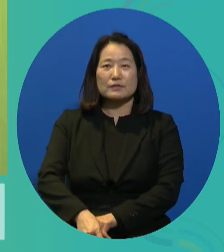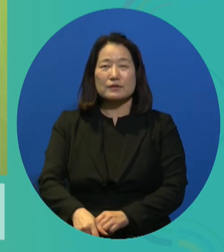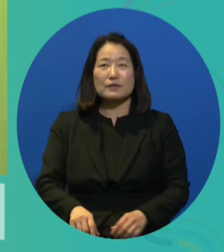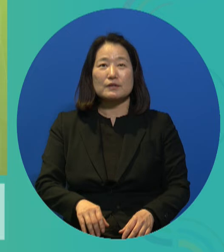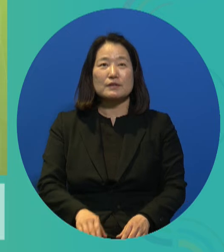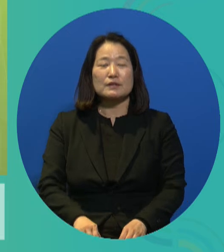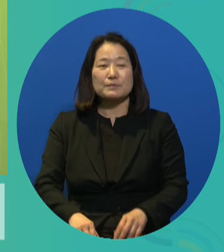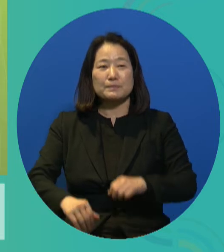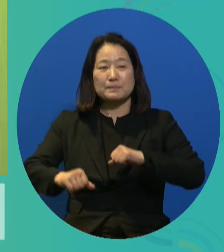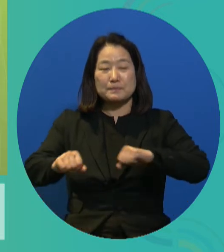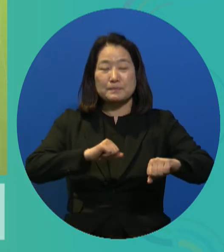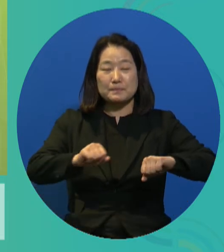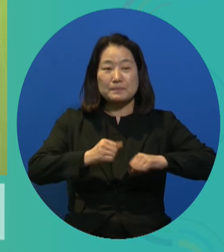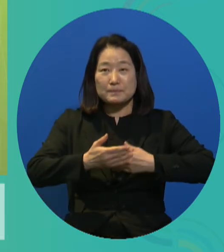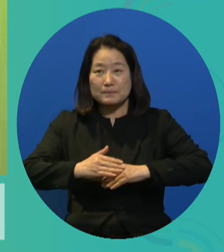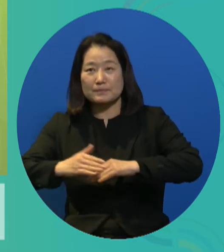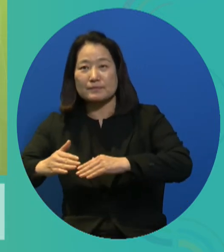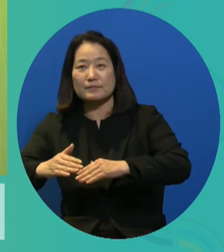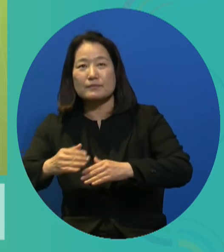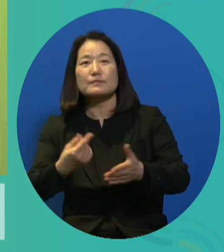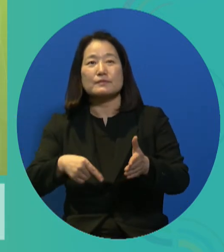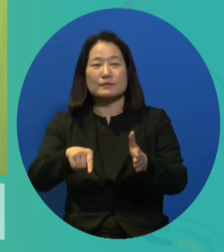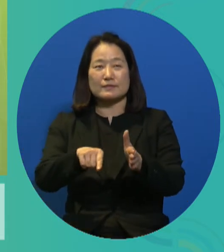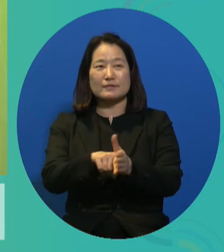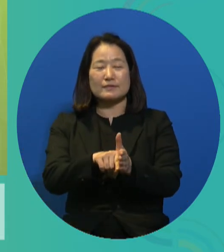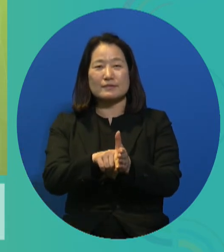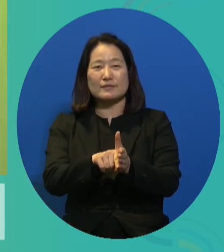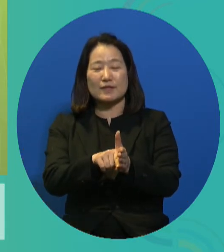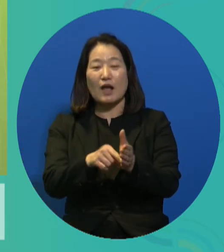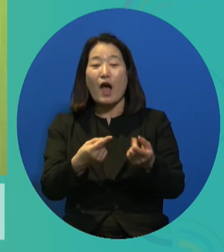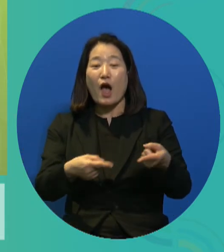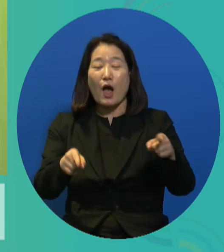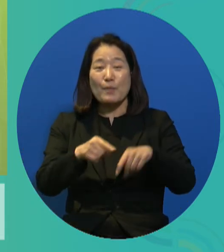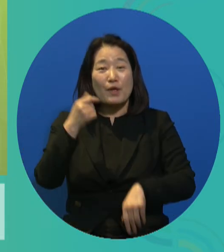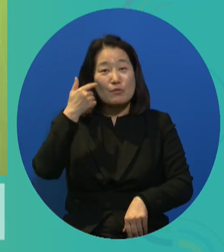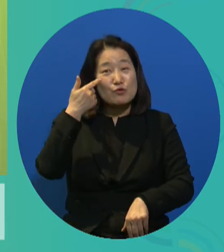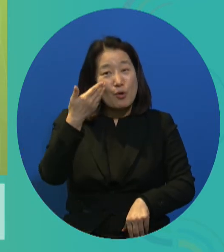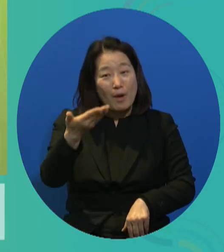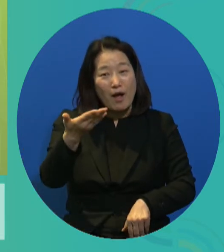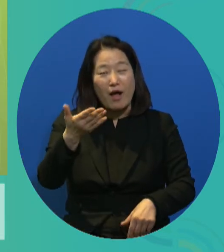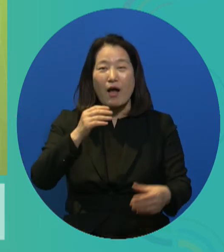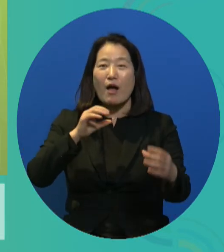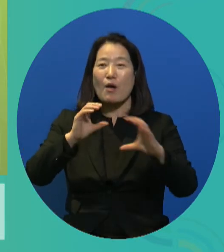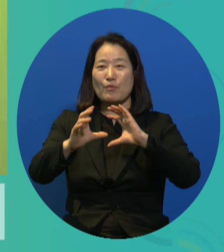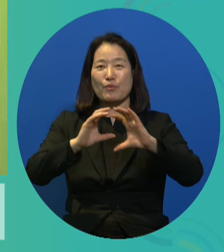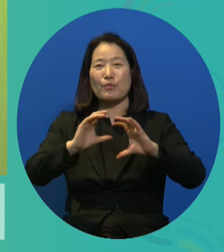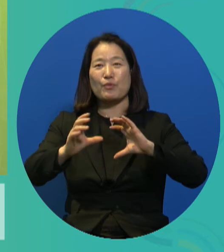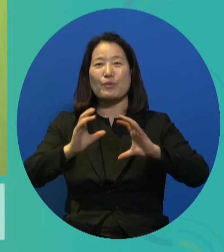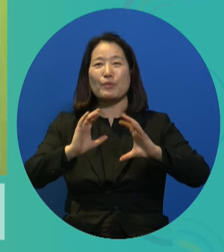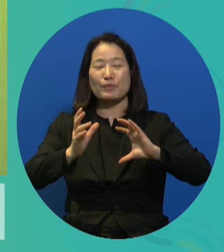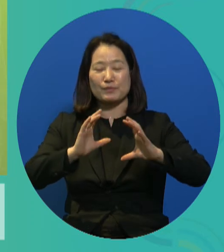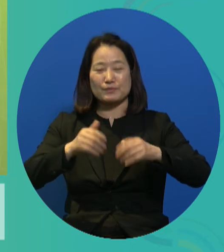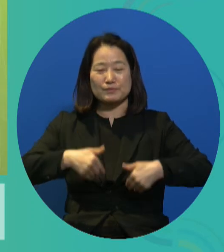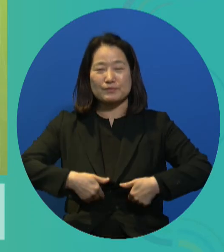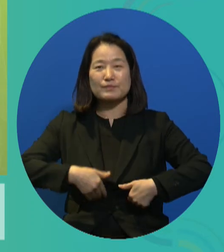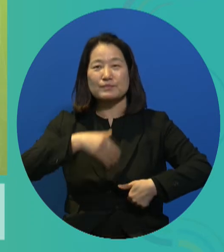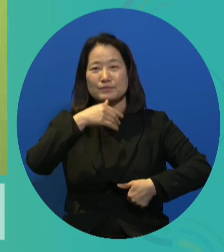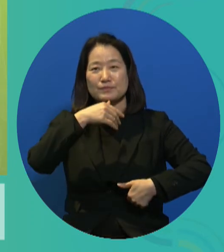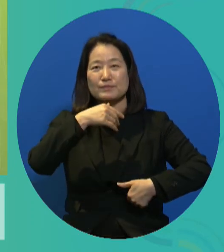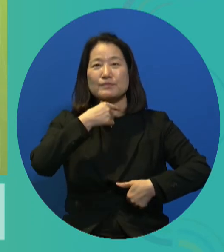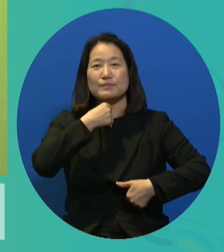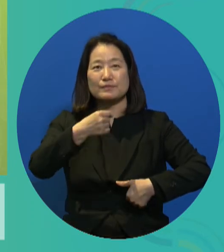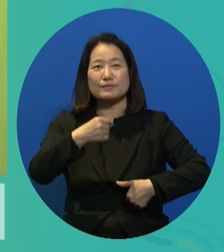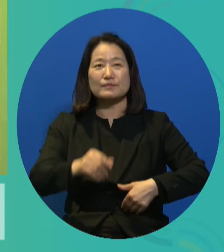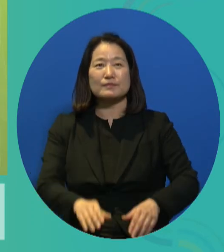the implementation and the procedures should be done in a way that really protects the rights of persons with